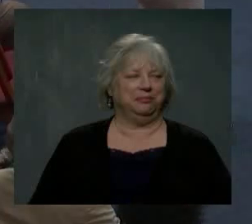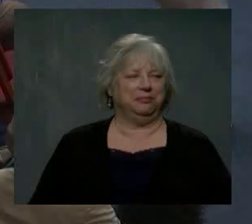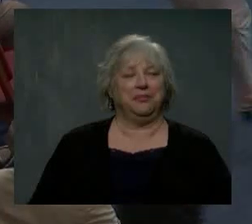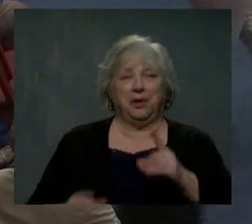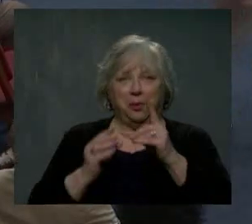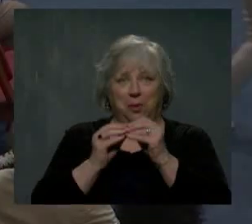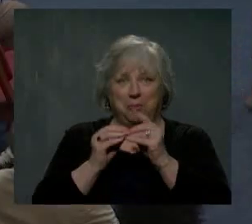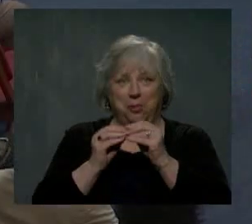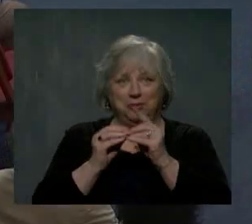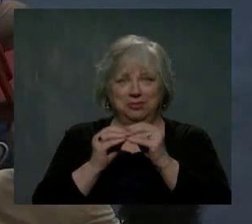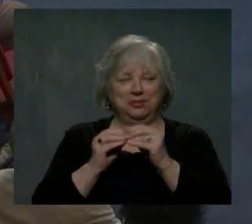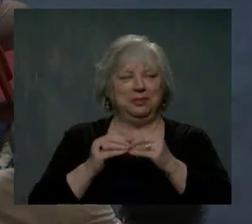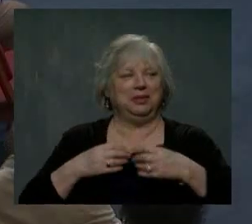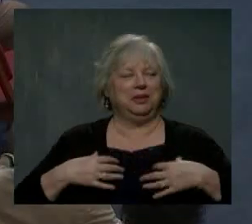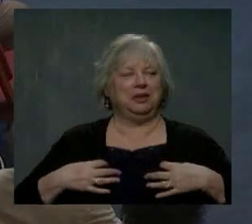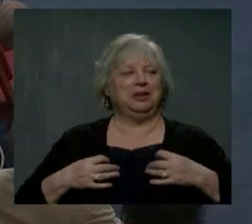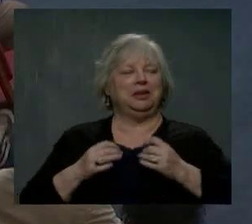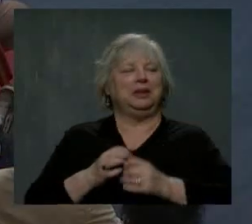One more.